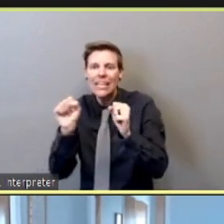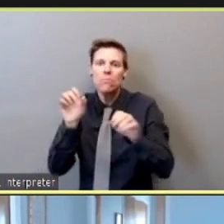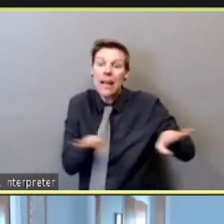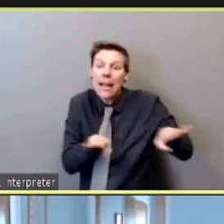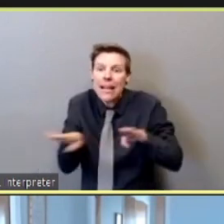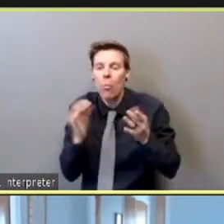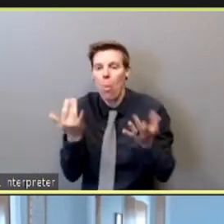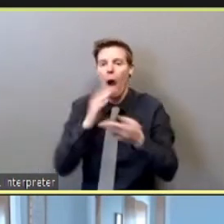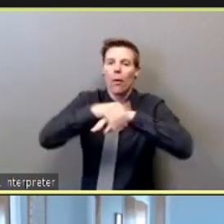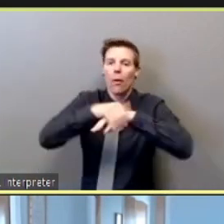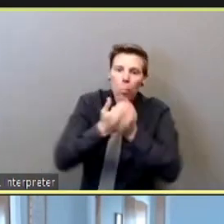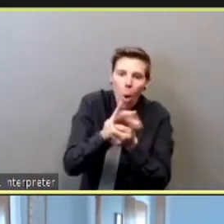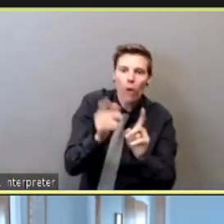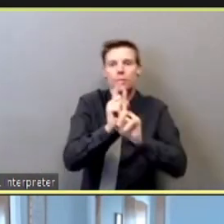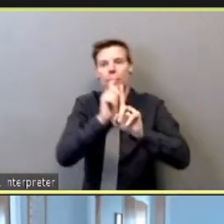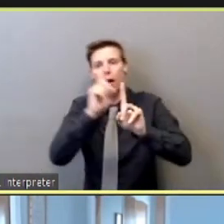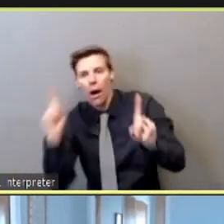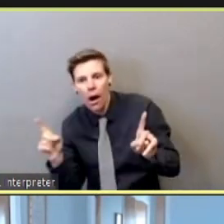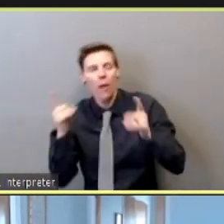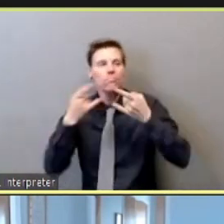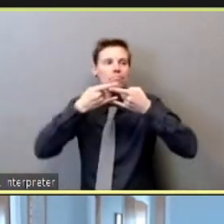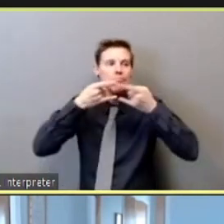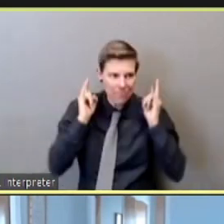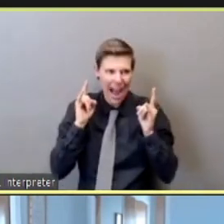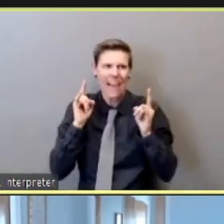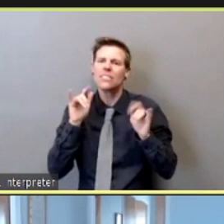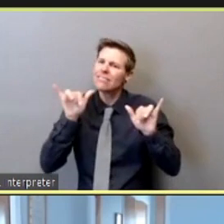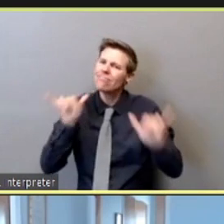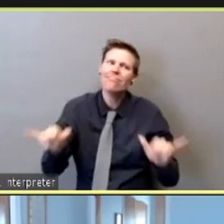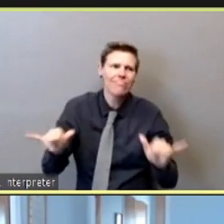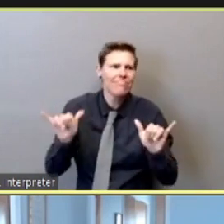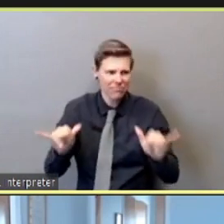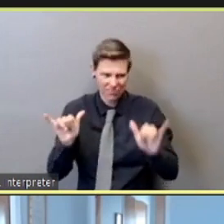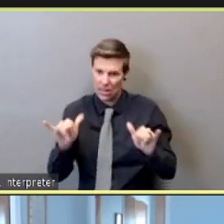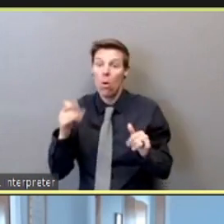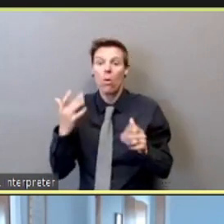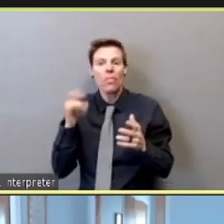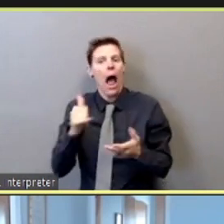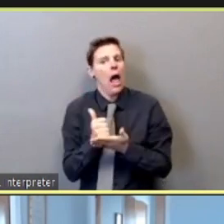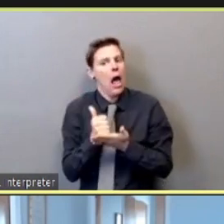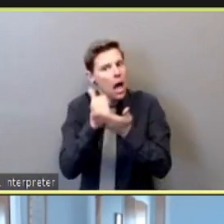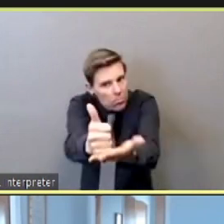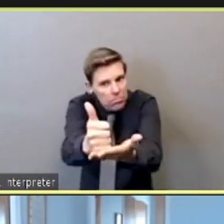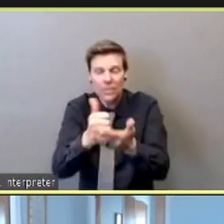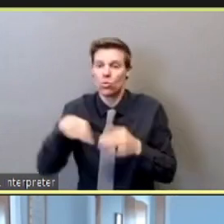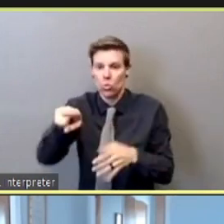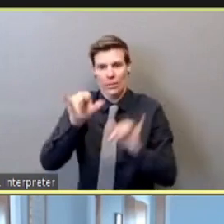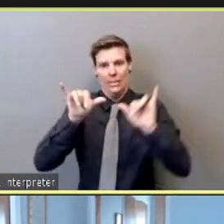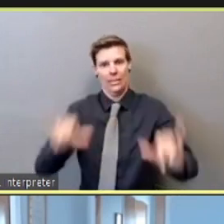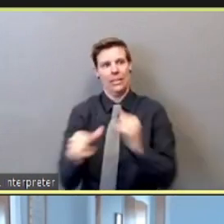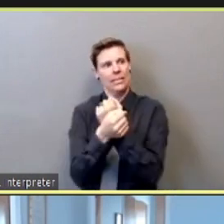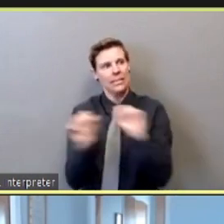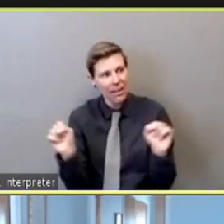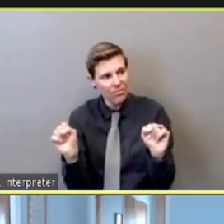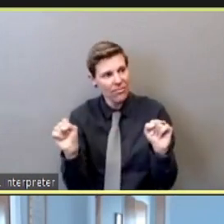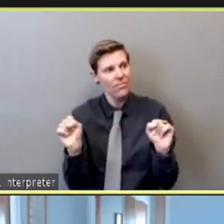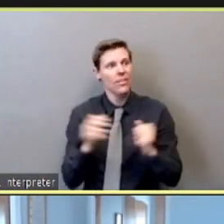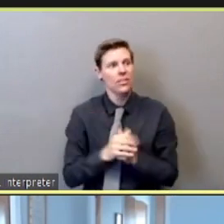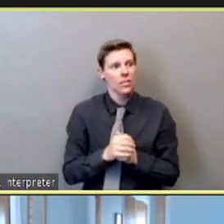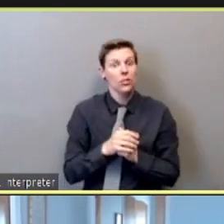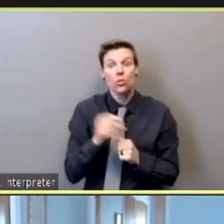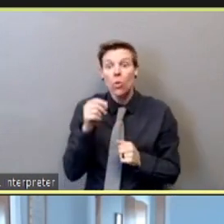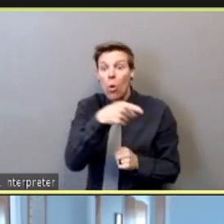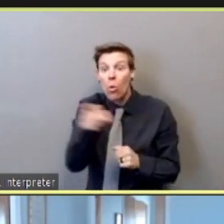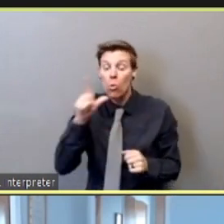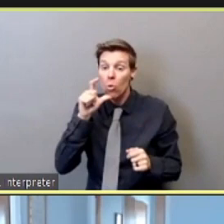hospitalized or worse, dying due to COVID-19. Please get your vaccine as soon as you're eligible. It could